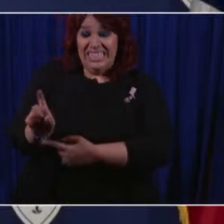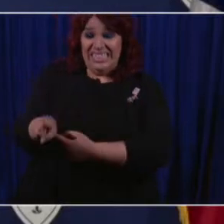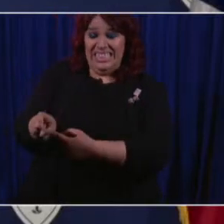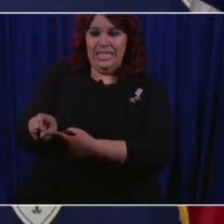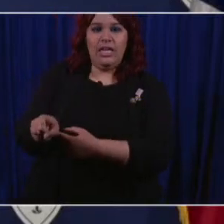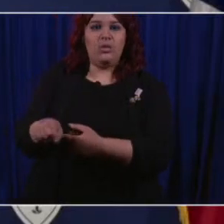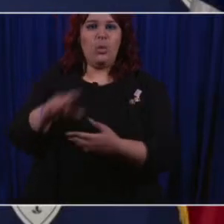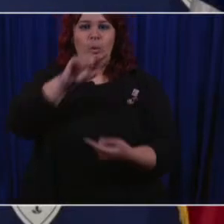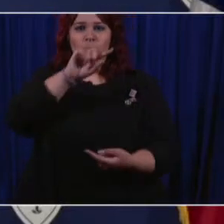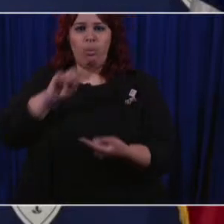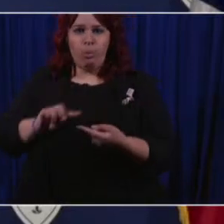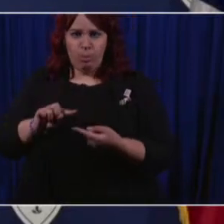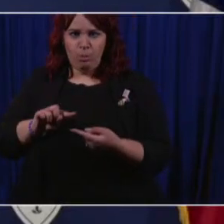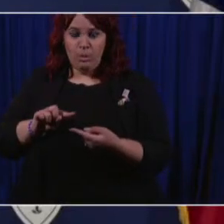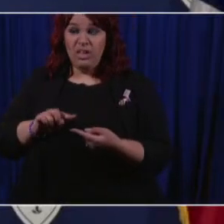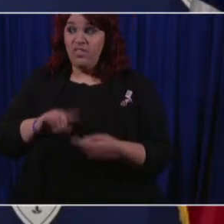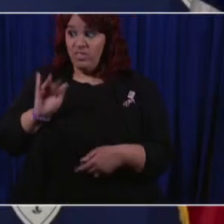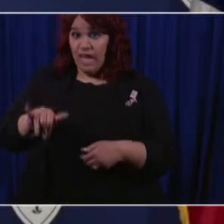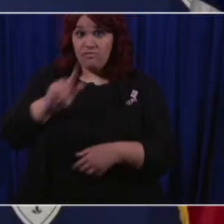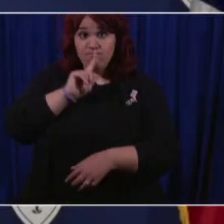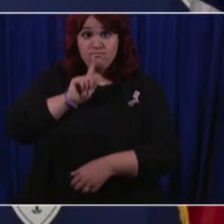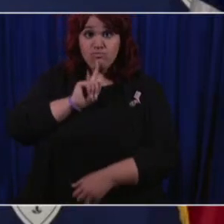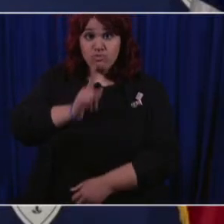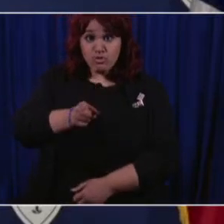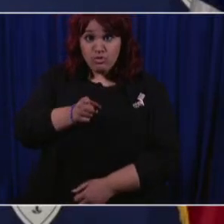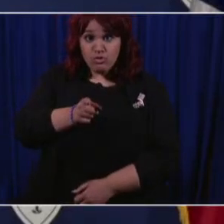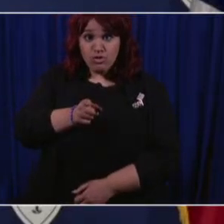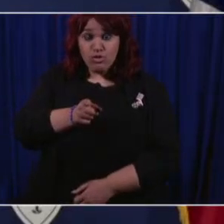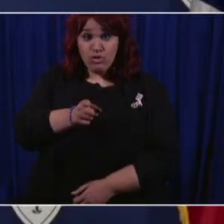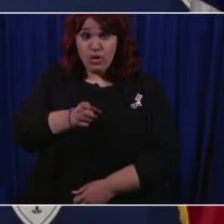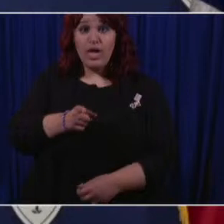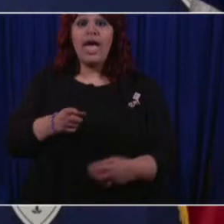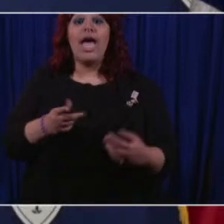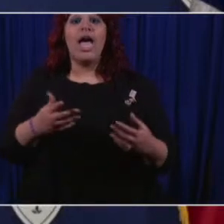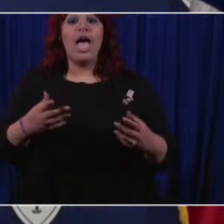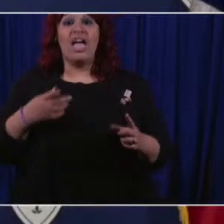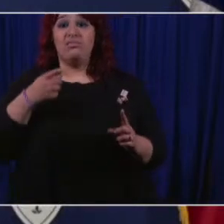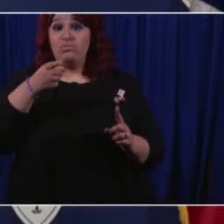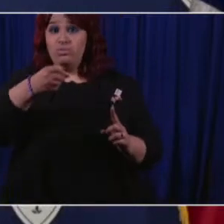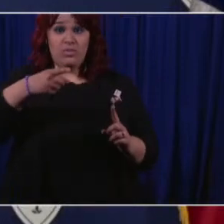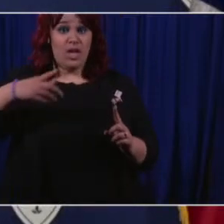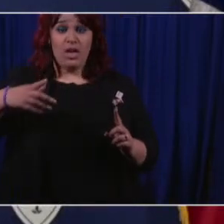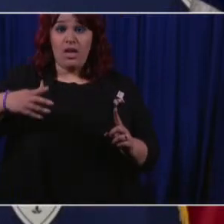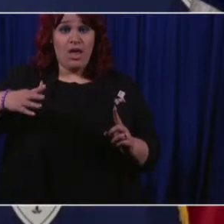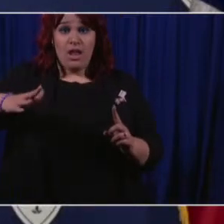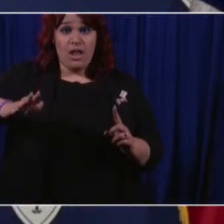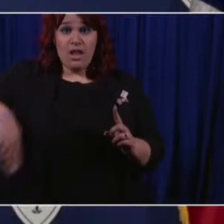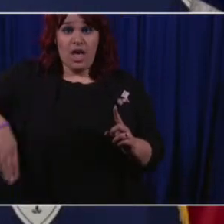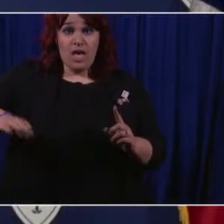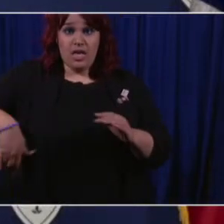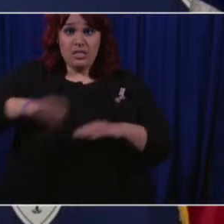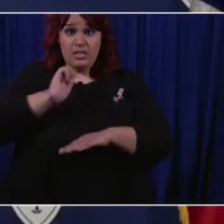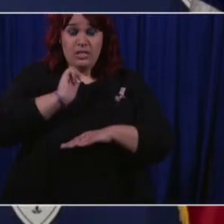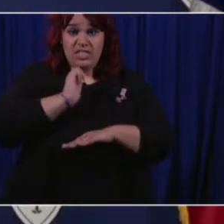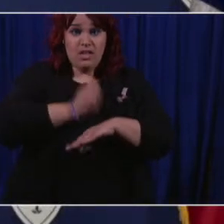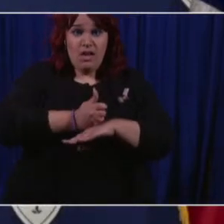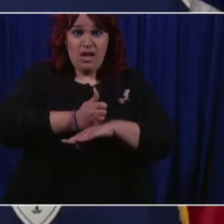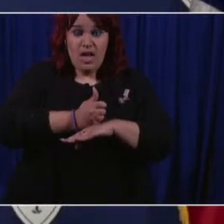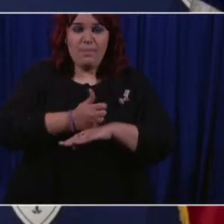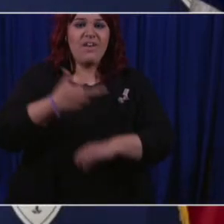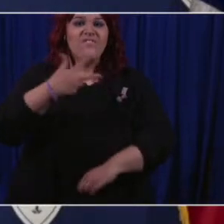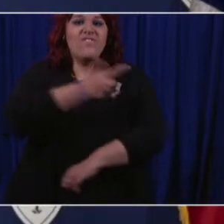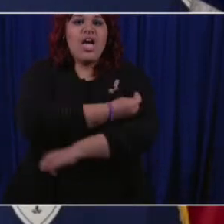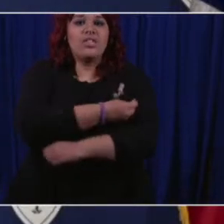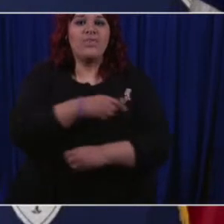case and you have no plans to create a vaccine passport, how are we ever going to get over this? What actions can